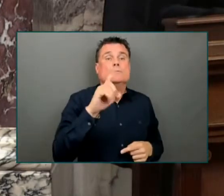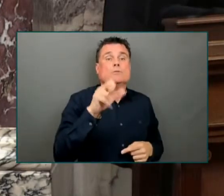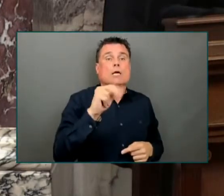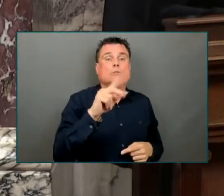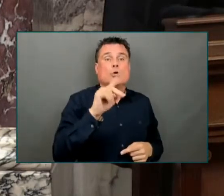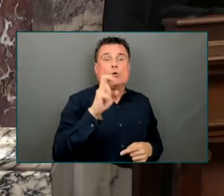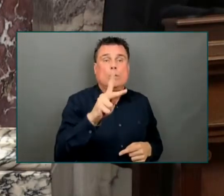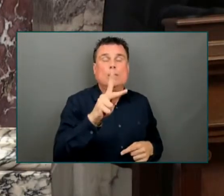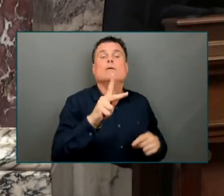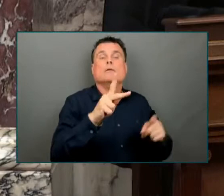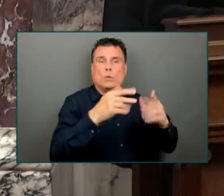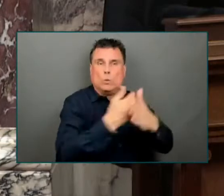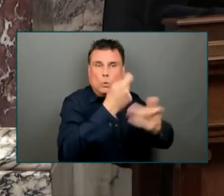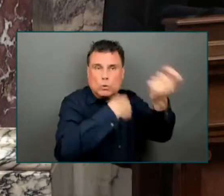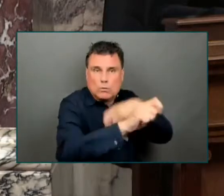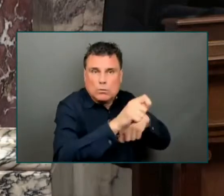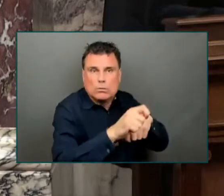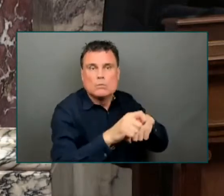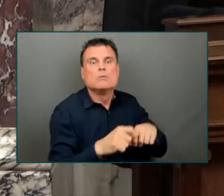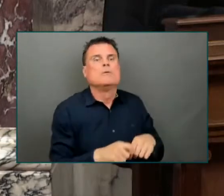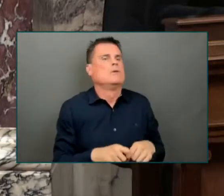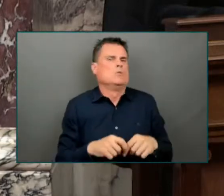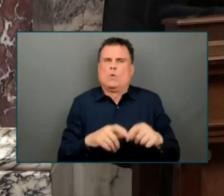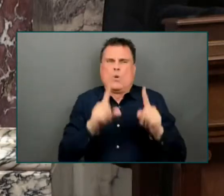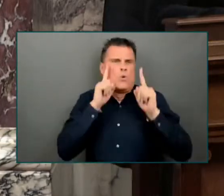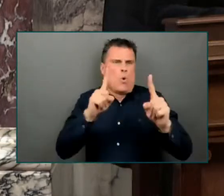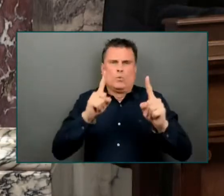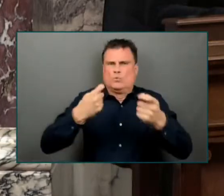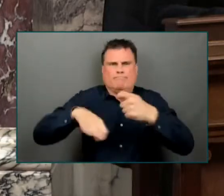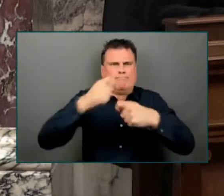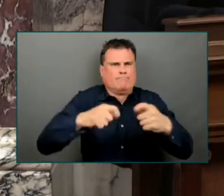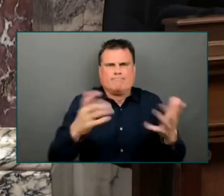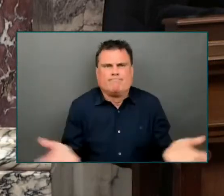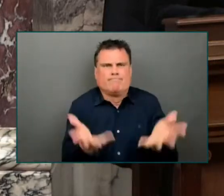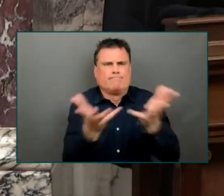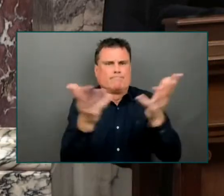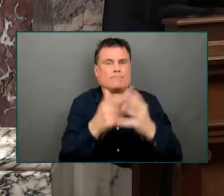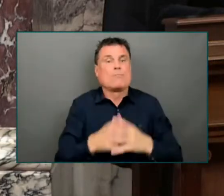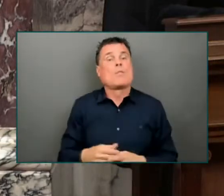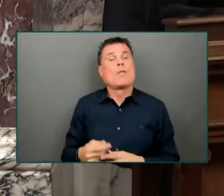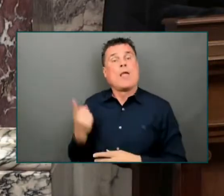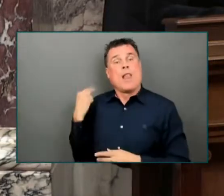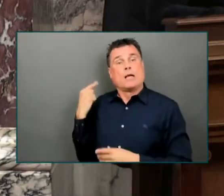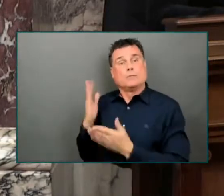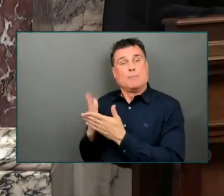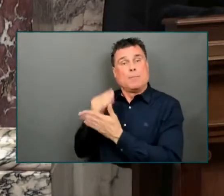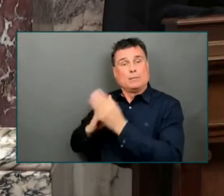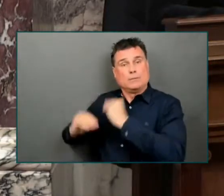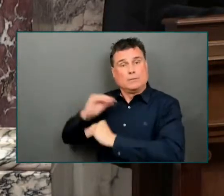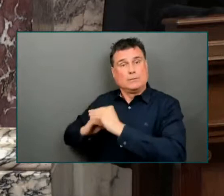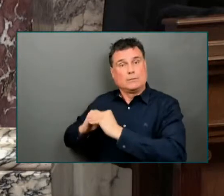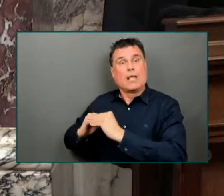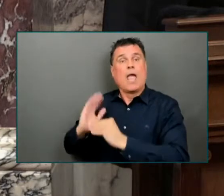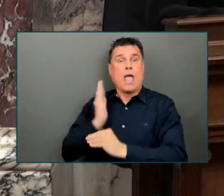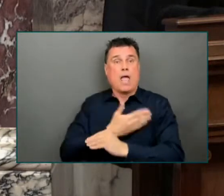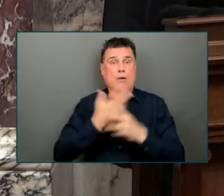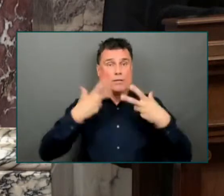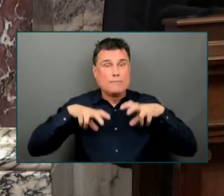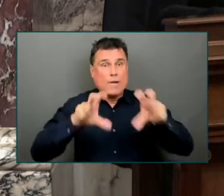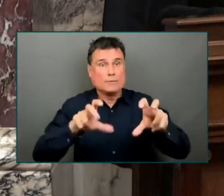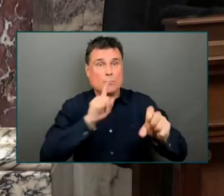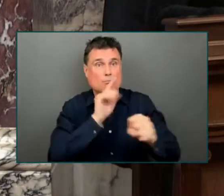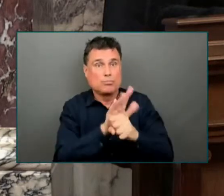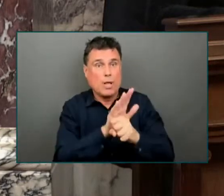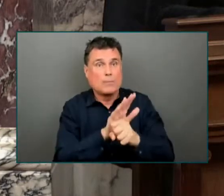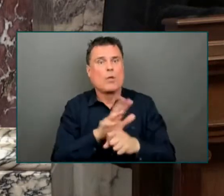years. Our plan builds schools and hospitals, healthcare centers to bring services for people closer to home.